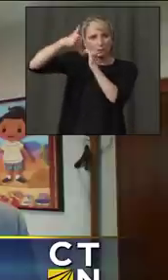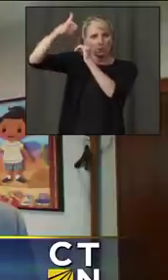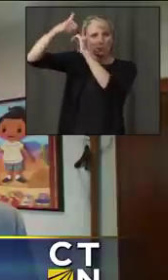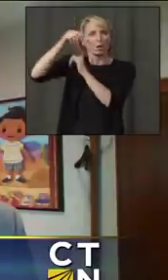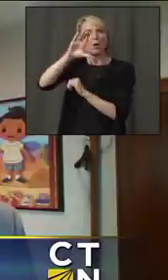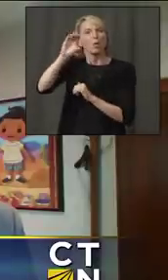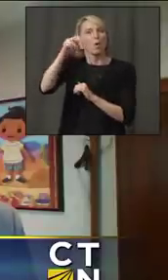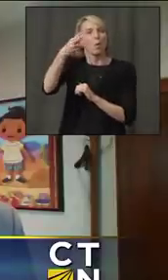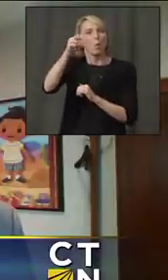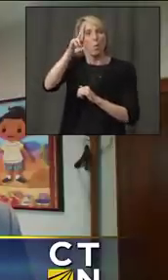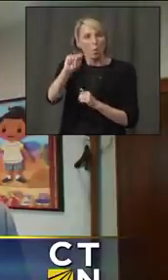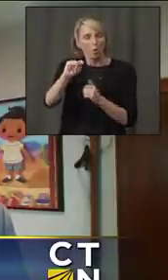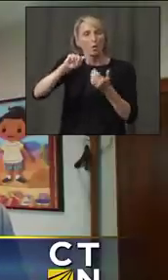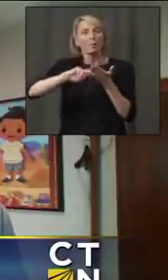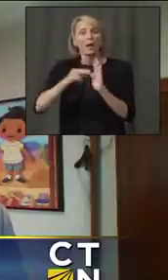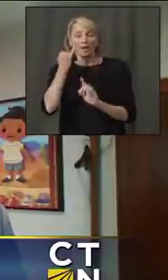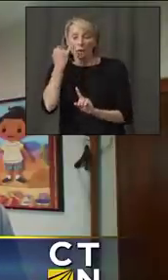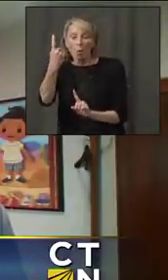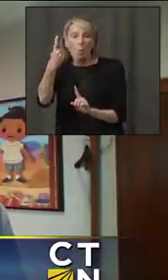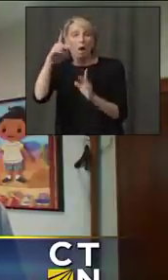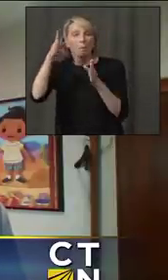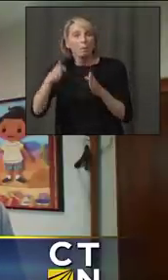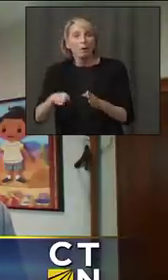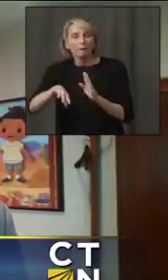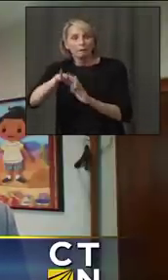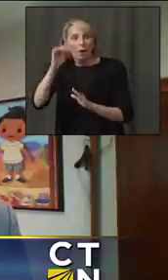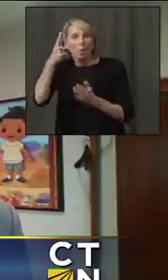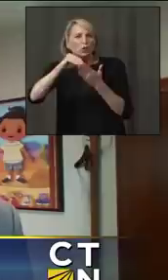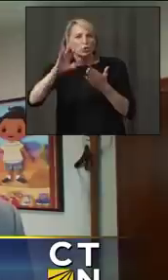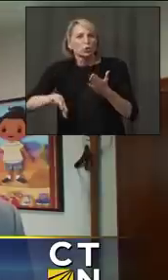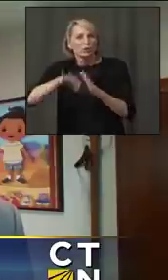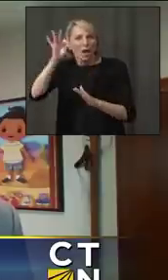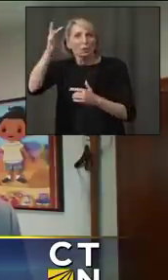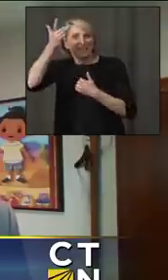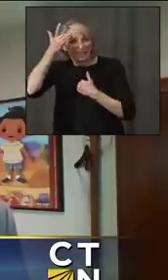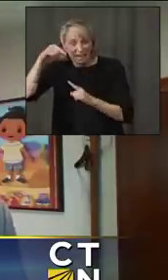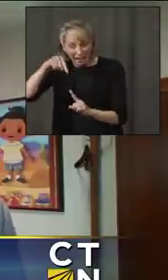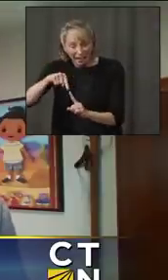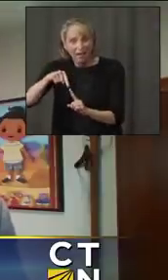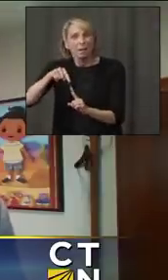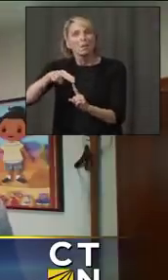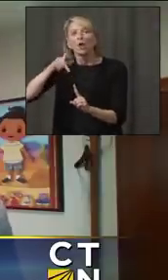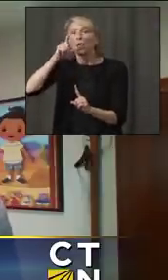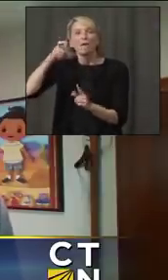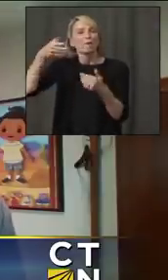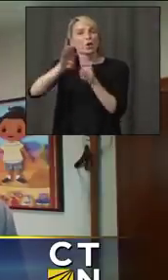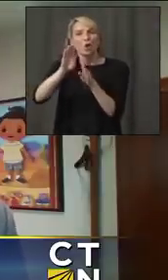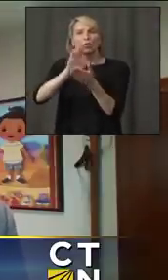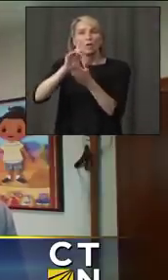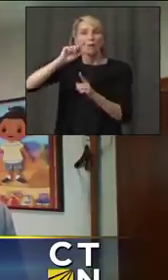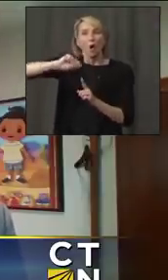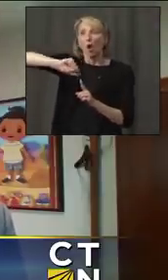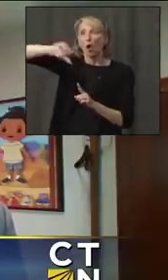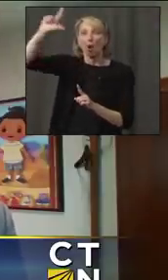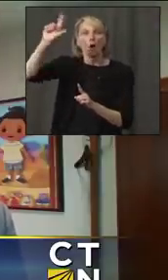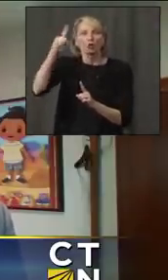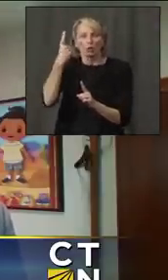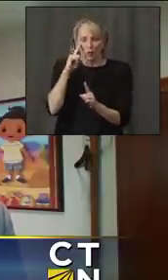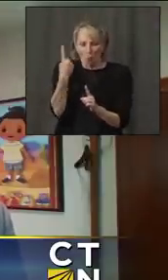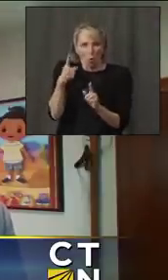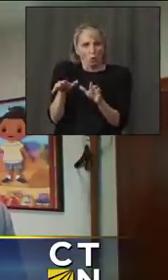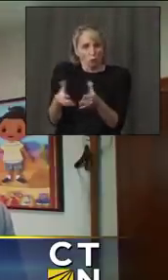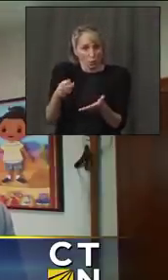The CDC guidelines provide very clear direction with regard to how things are handled.